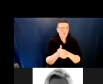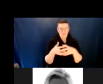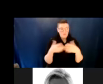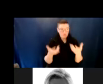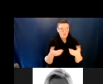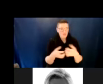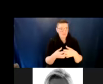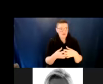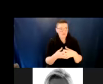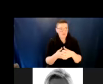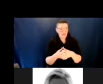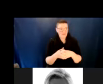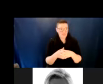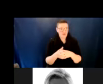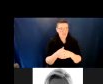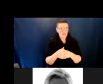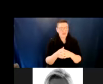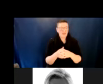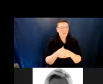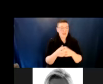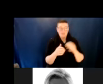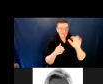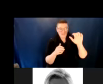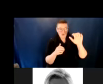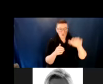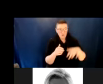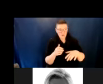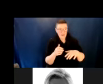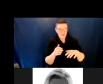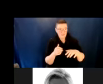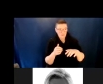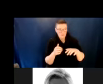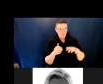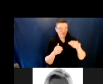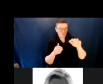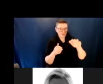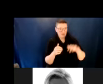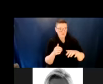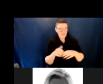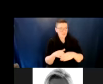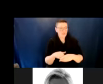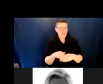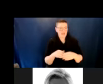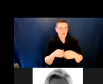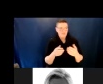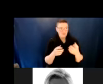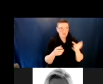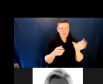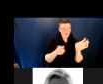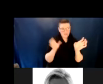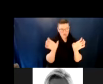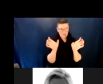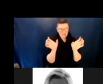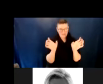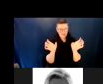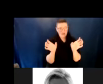So if we're looking at the metaphor, life is a journey, we have this whole group of features that life